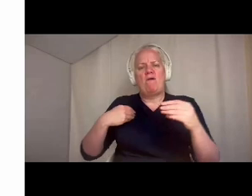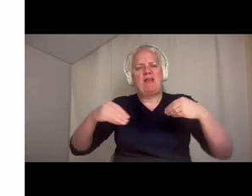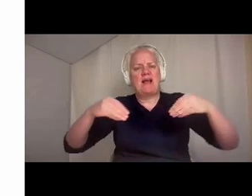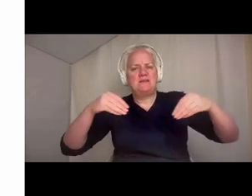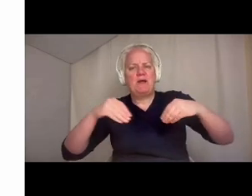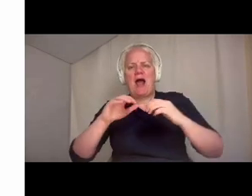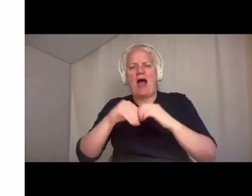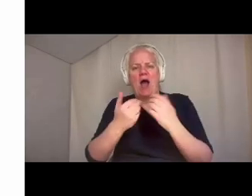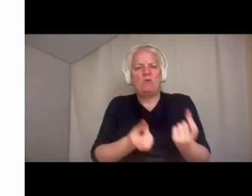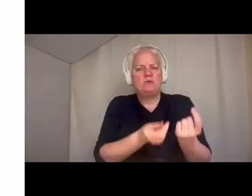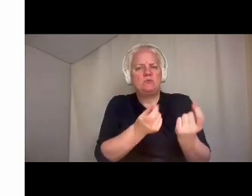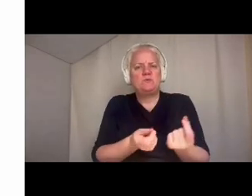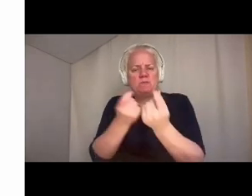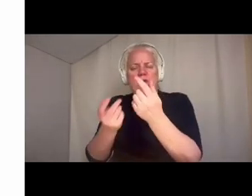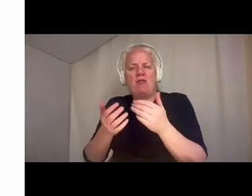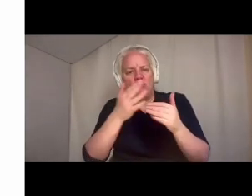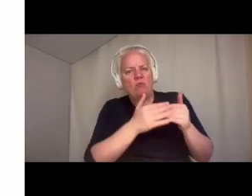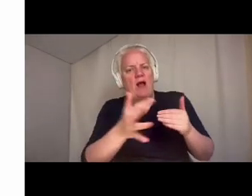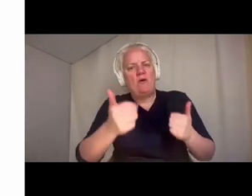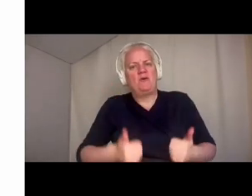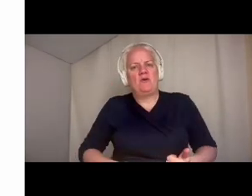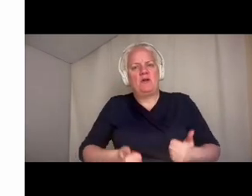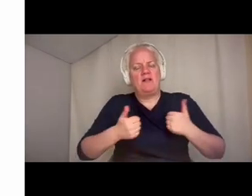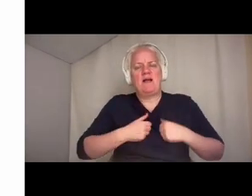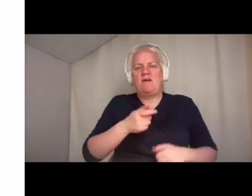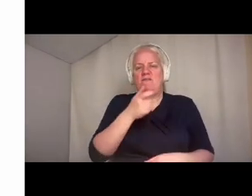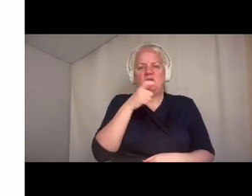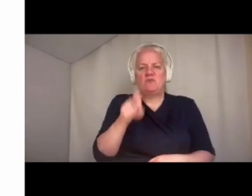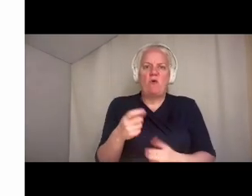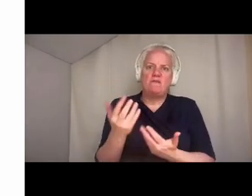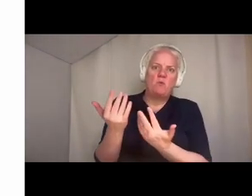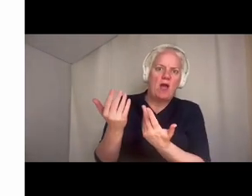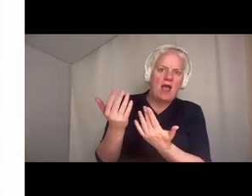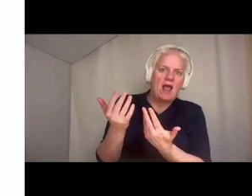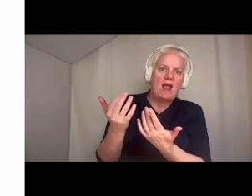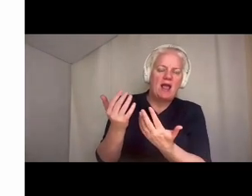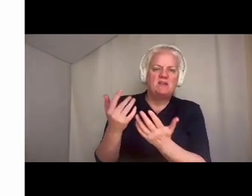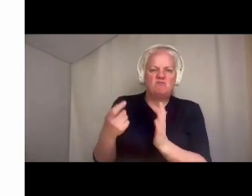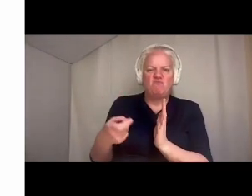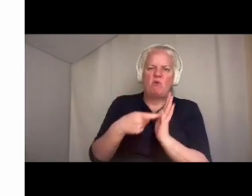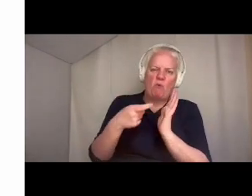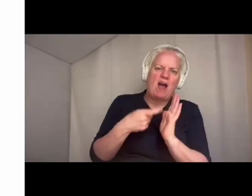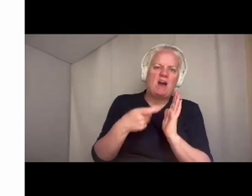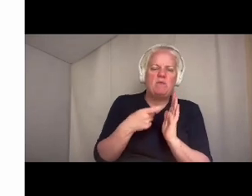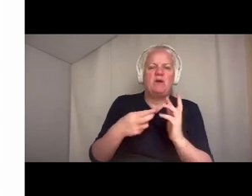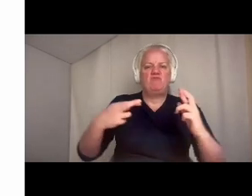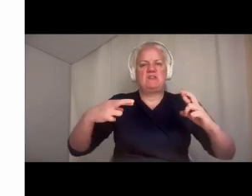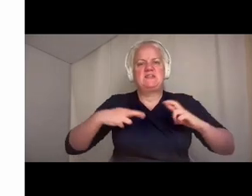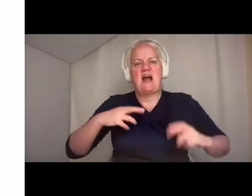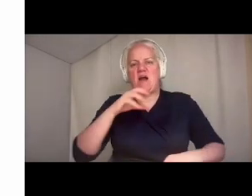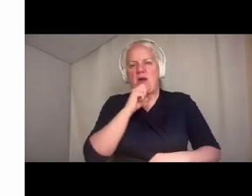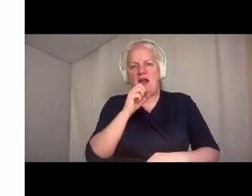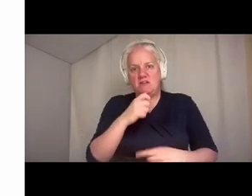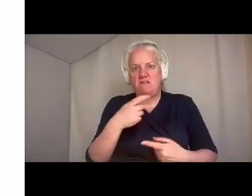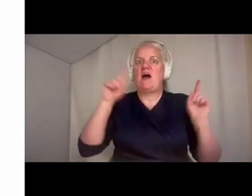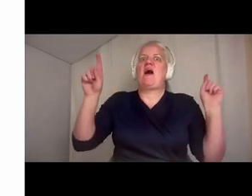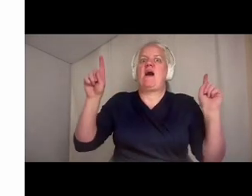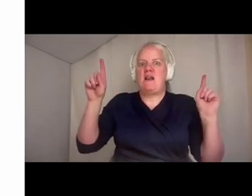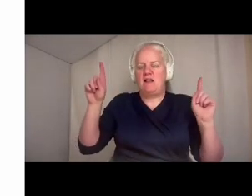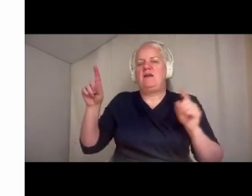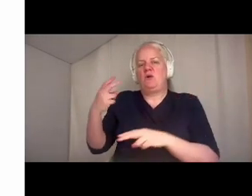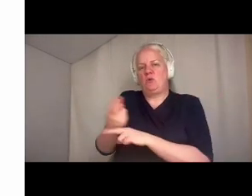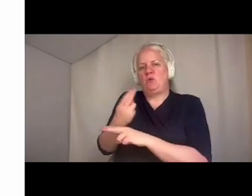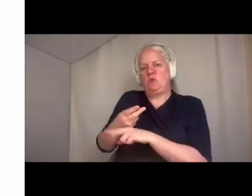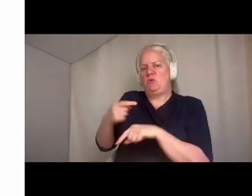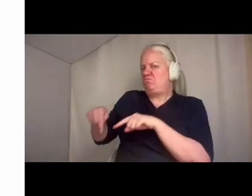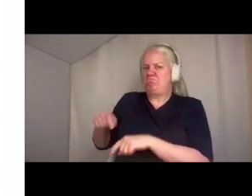funds throughout your life instead of waiting for the requirement to reach retirement age. So a tip